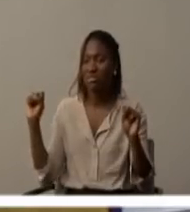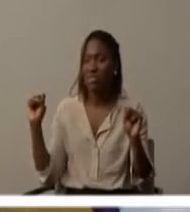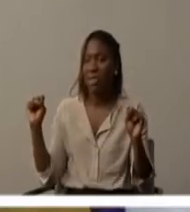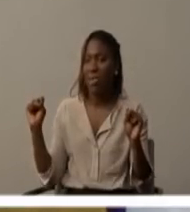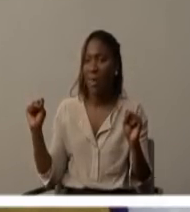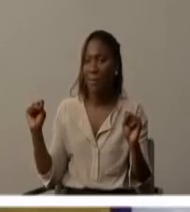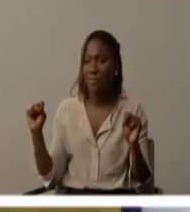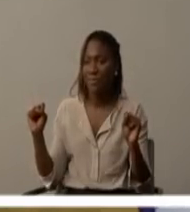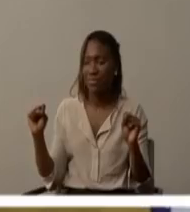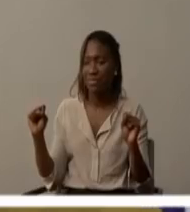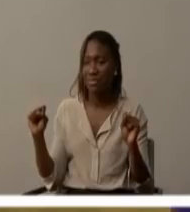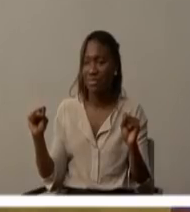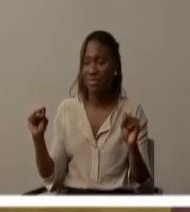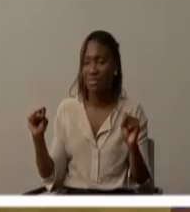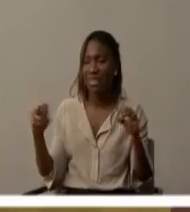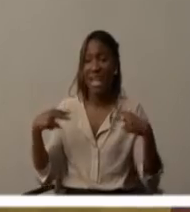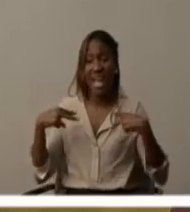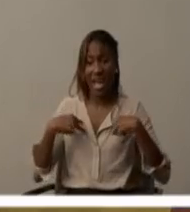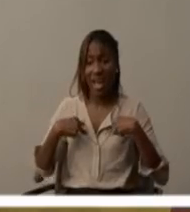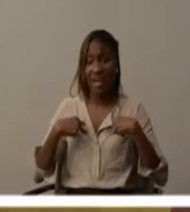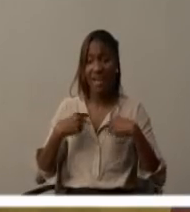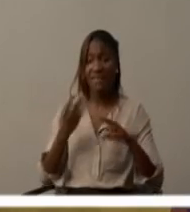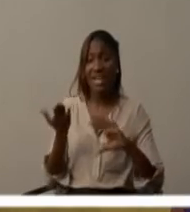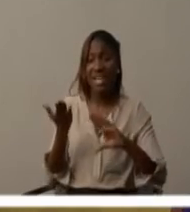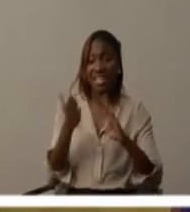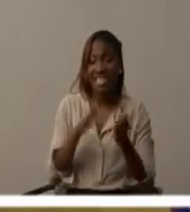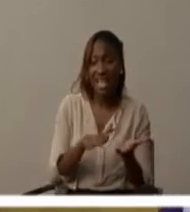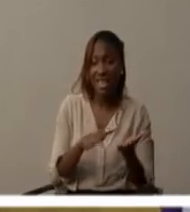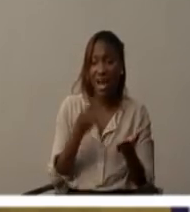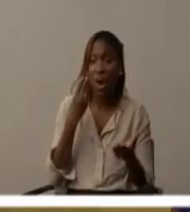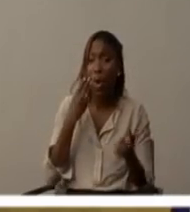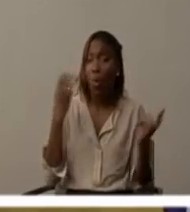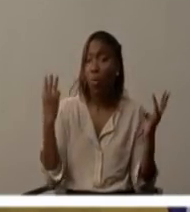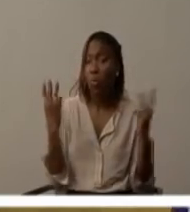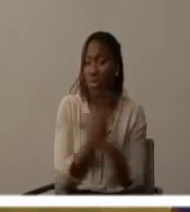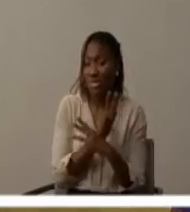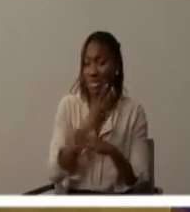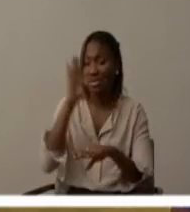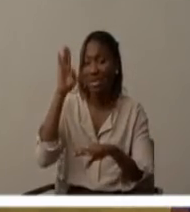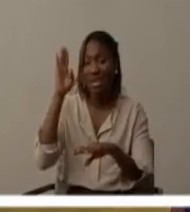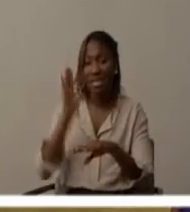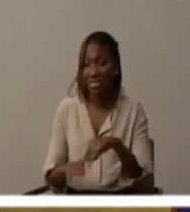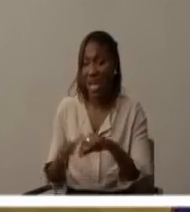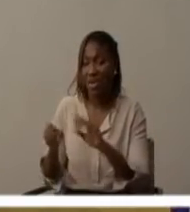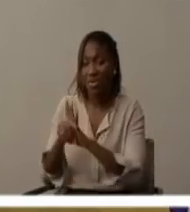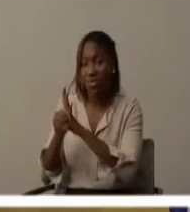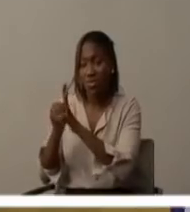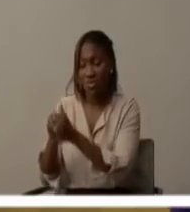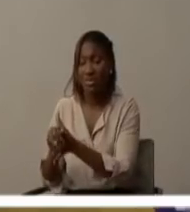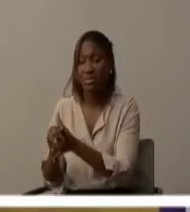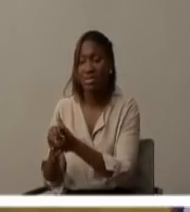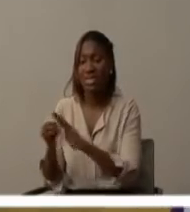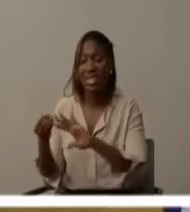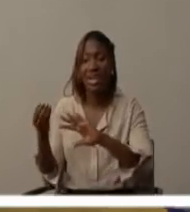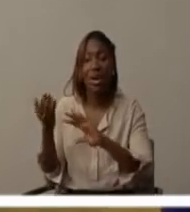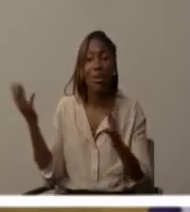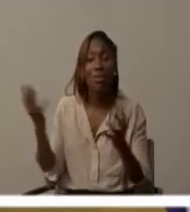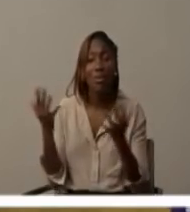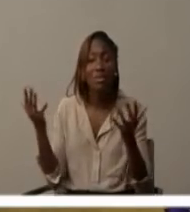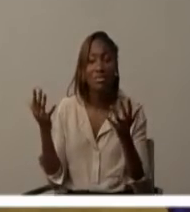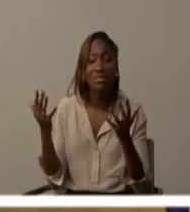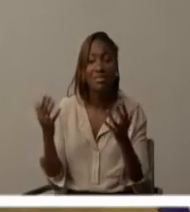There is a death worse than what COVID-19 is promising and threatening. And that death is